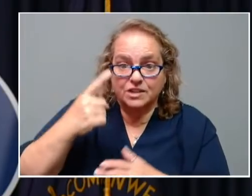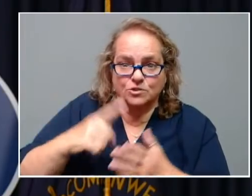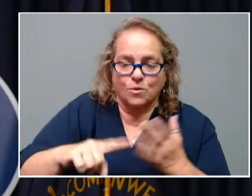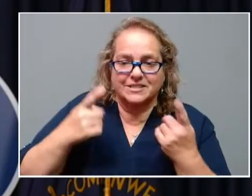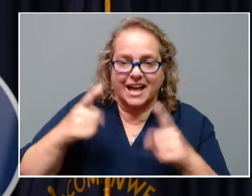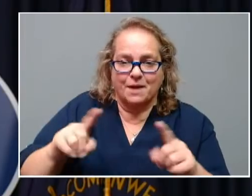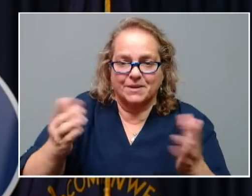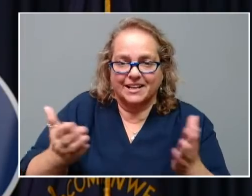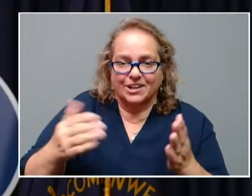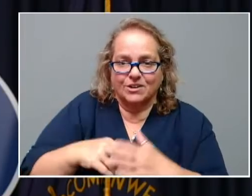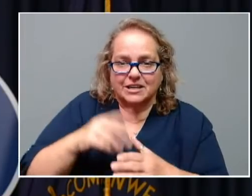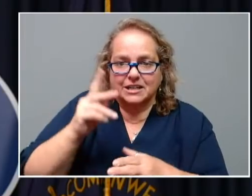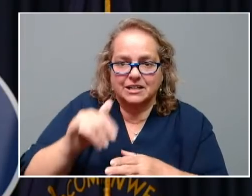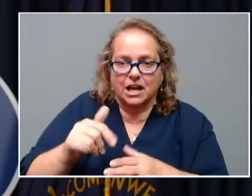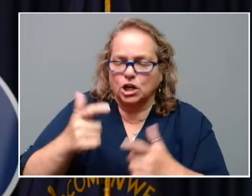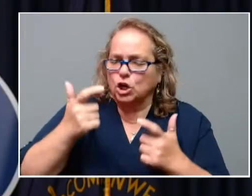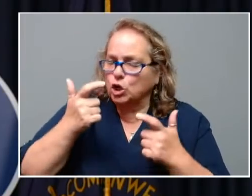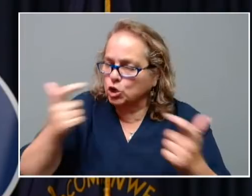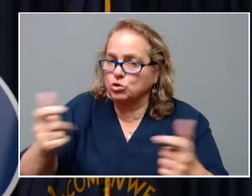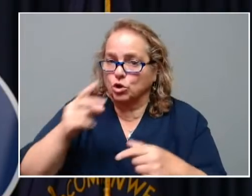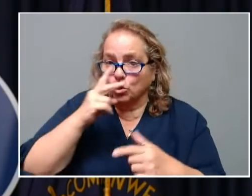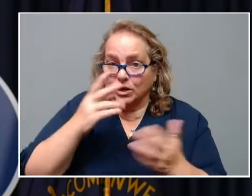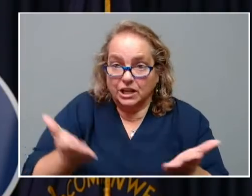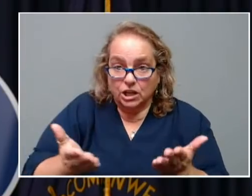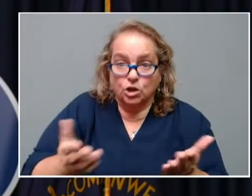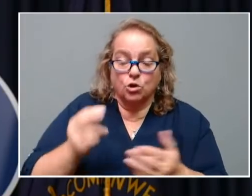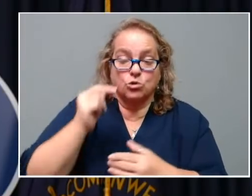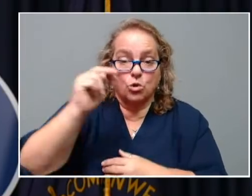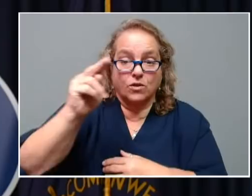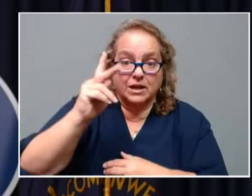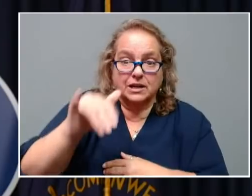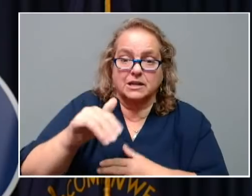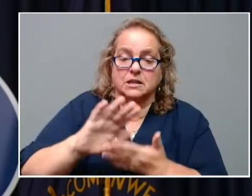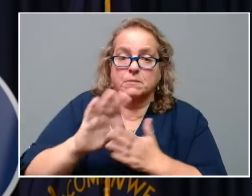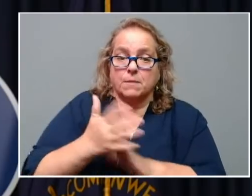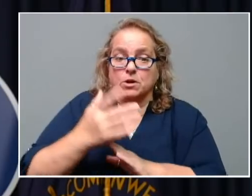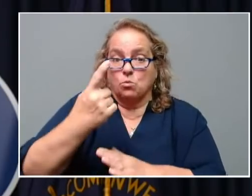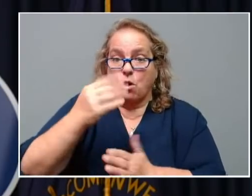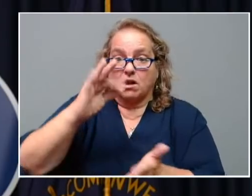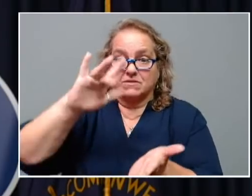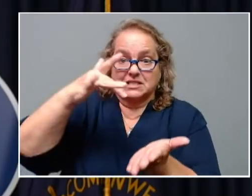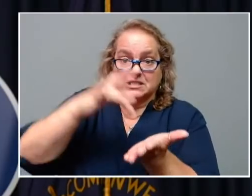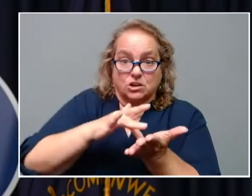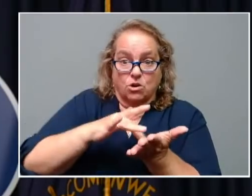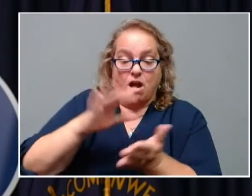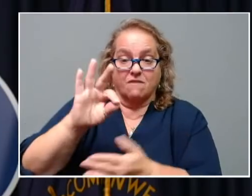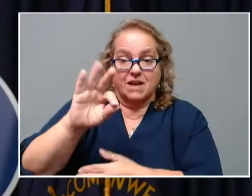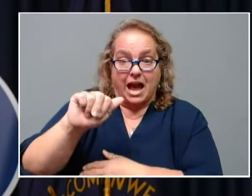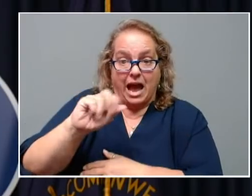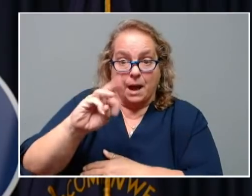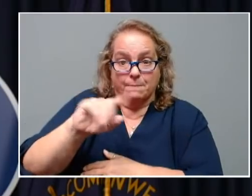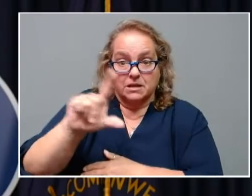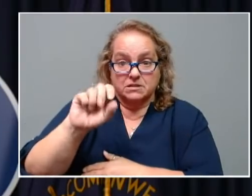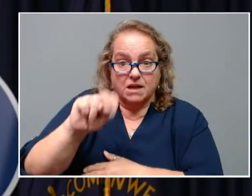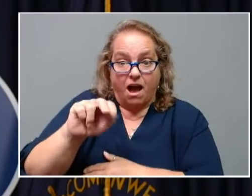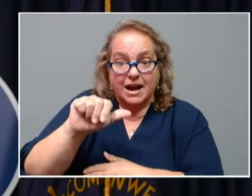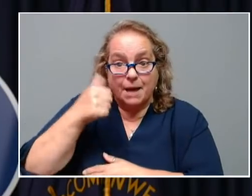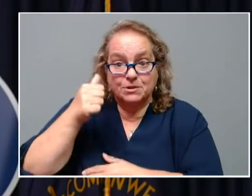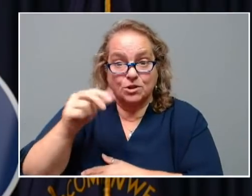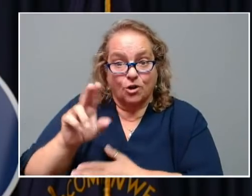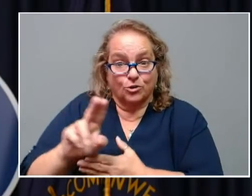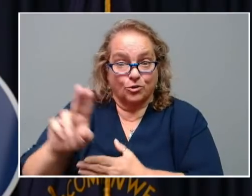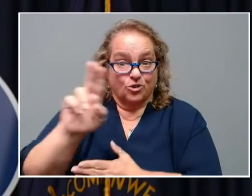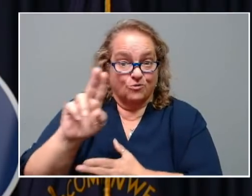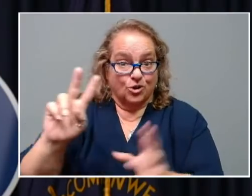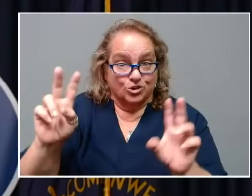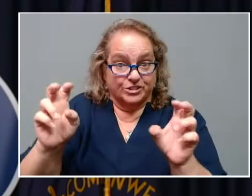at Northern Kentucky, and this is becoming one of the centers of the Amazon universe, and we're excited to be a part of that.